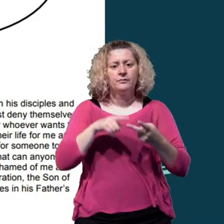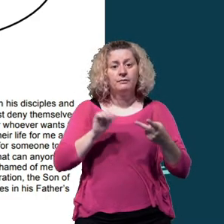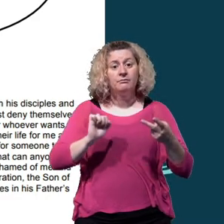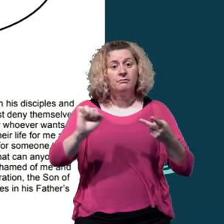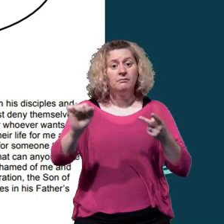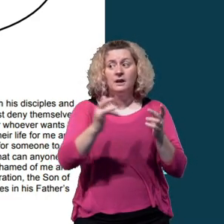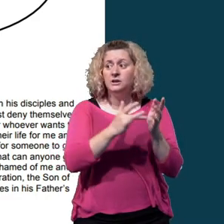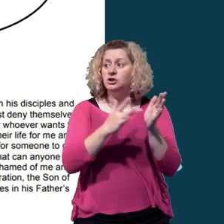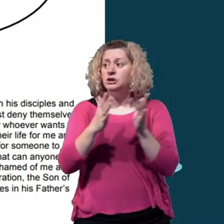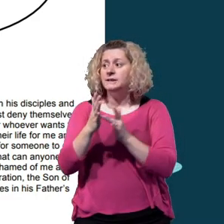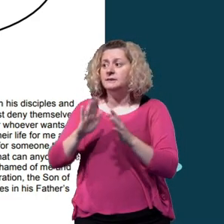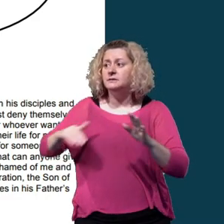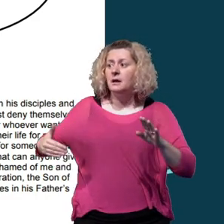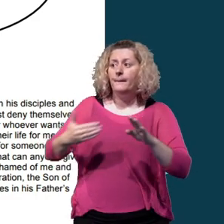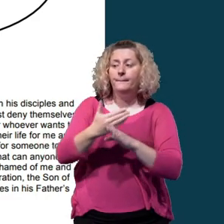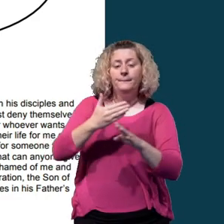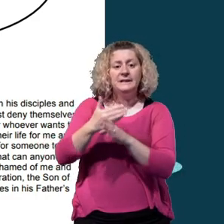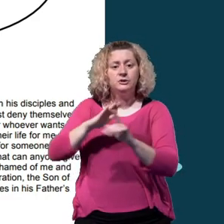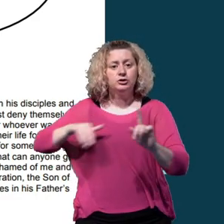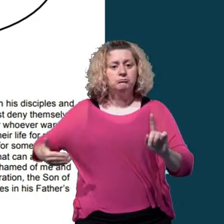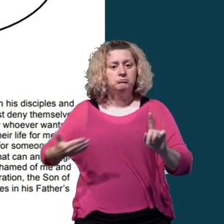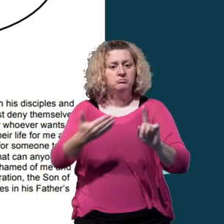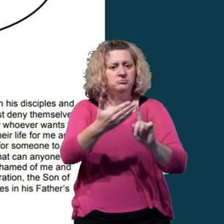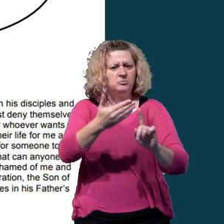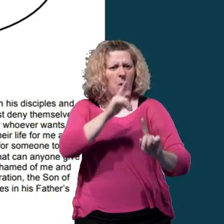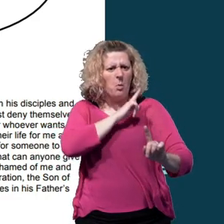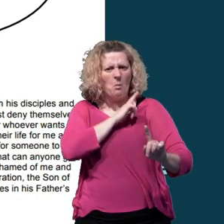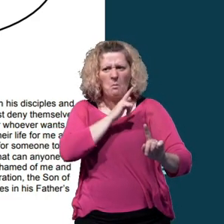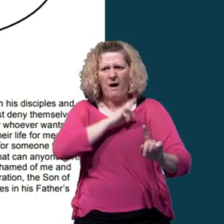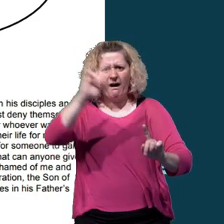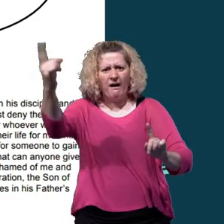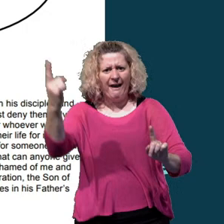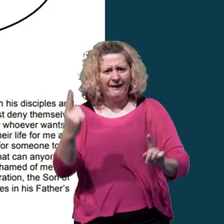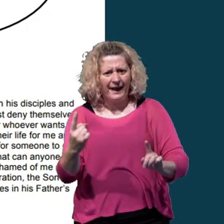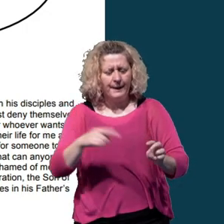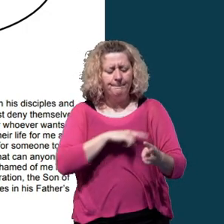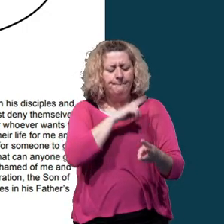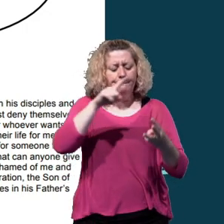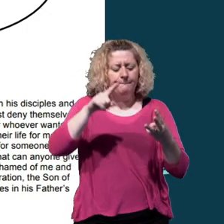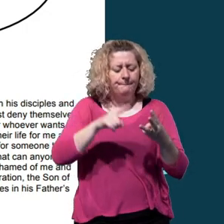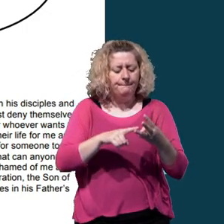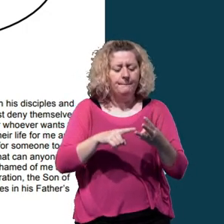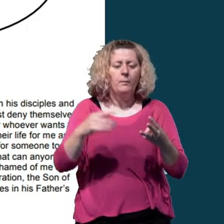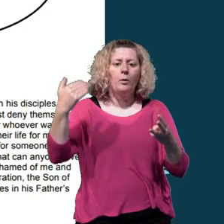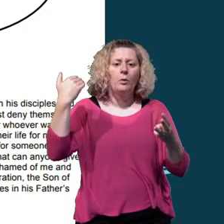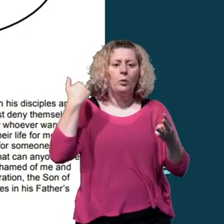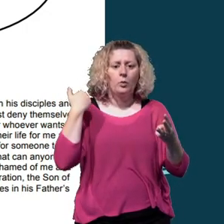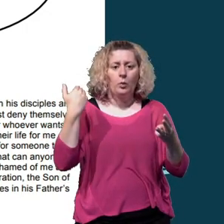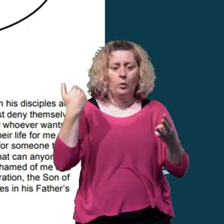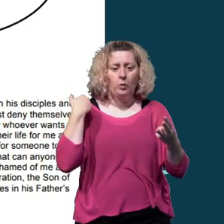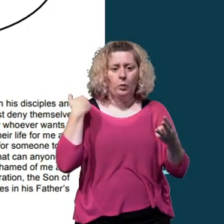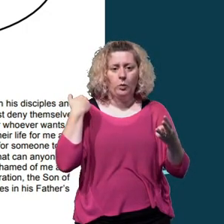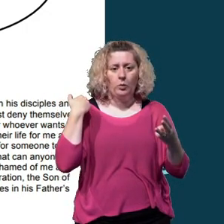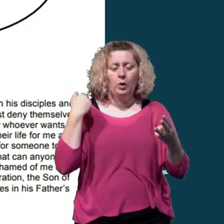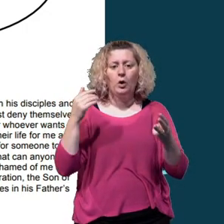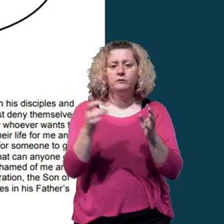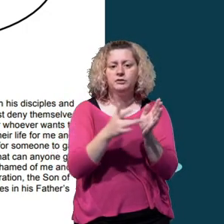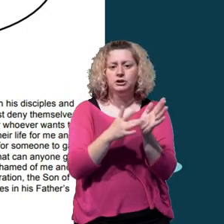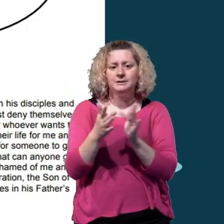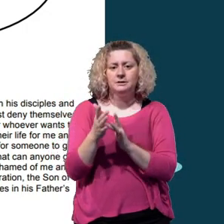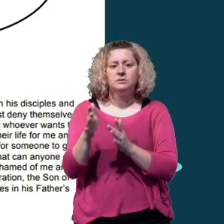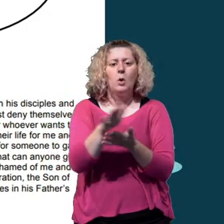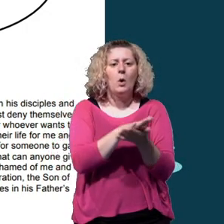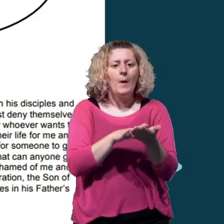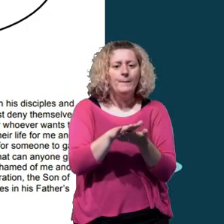Jesus, that is why he came, or the call of Jesus, that is what it means to follow